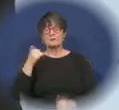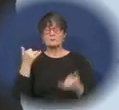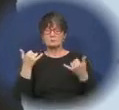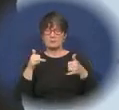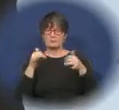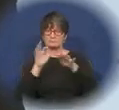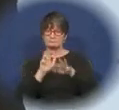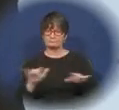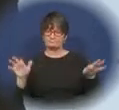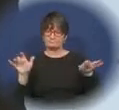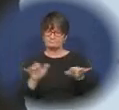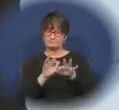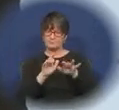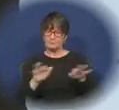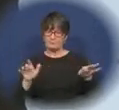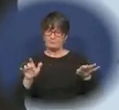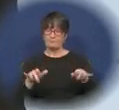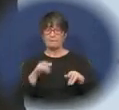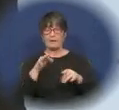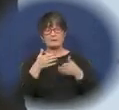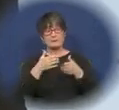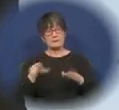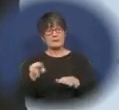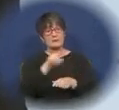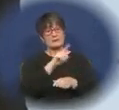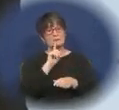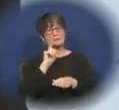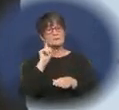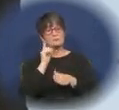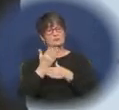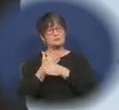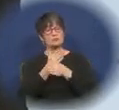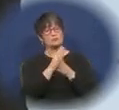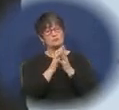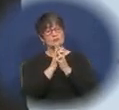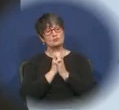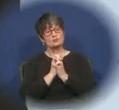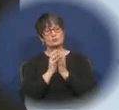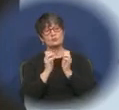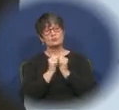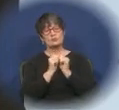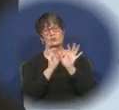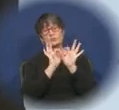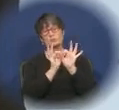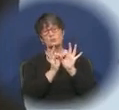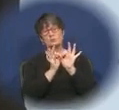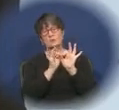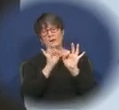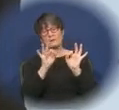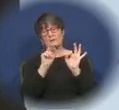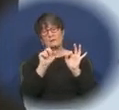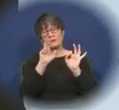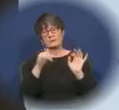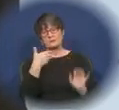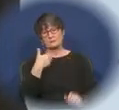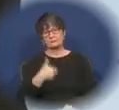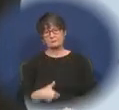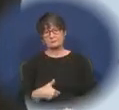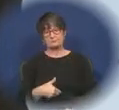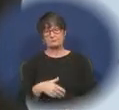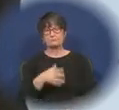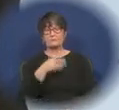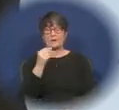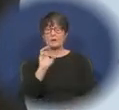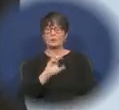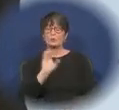ministry. The ministry of enabling the deaf to share in worship was provided by the interpretation of Nancy Halida, and